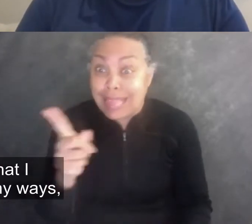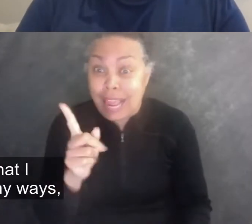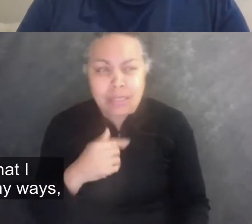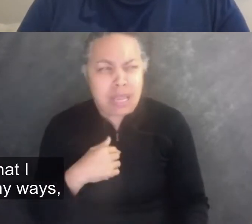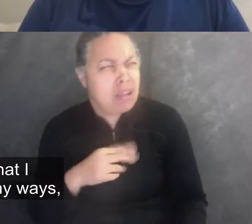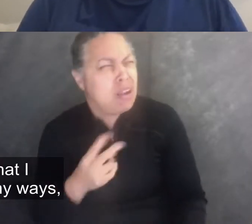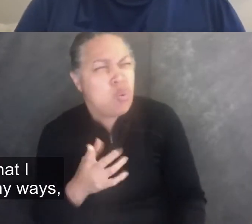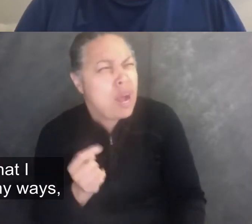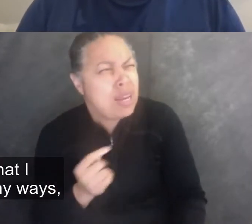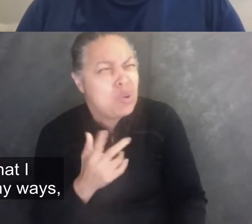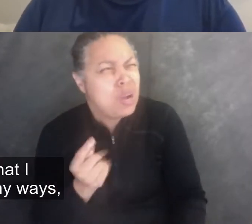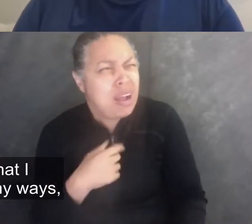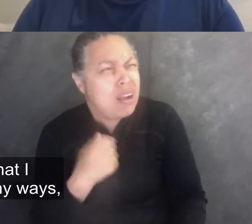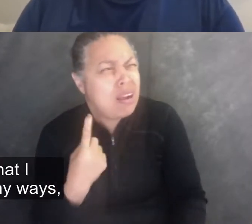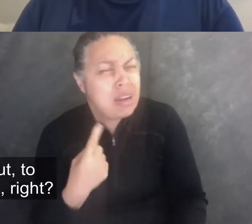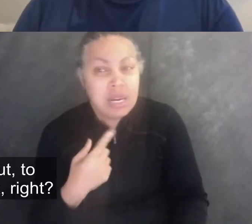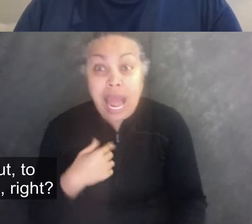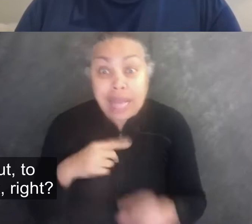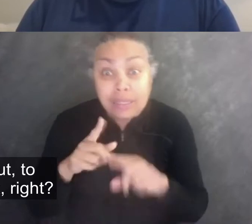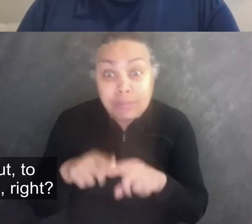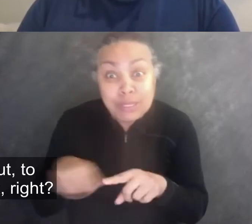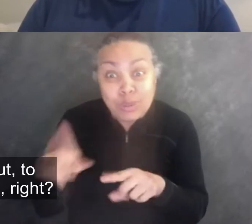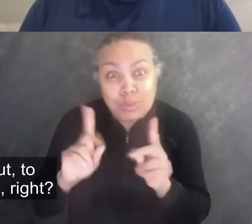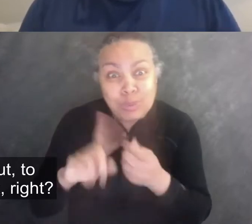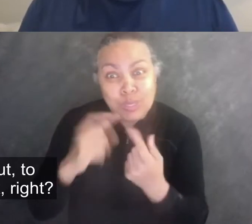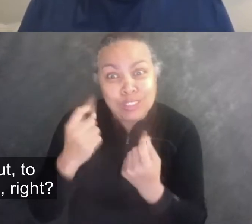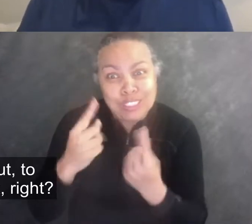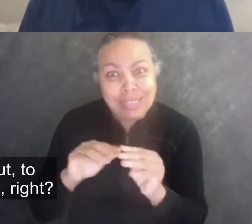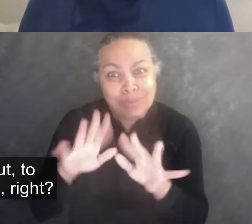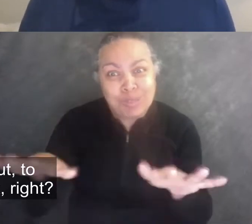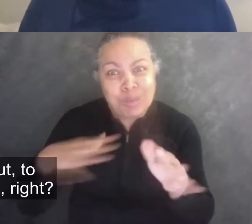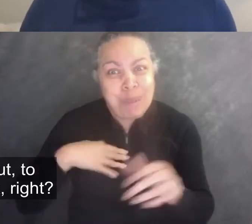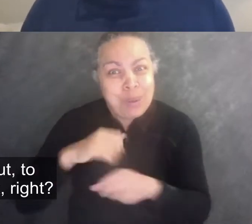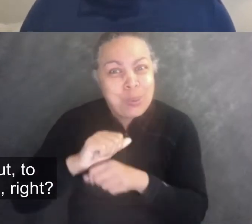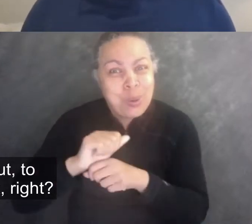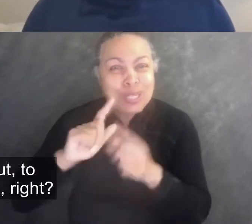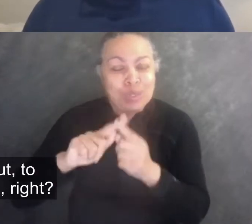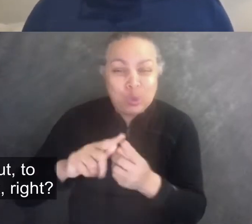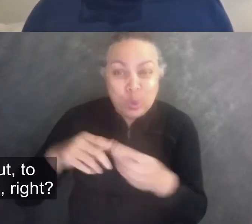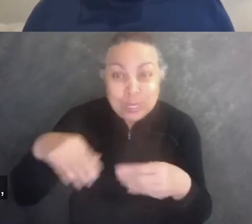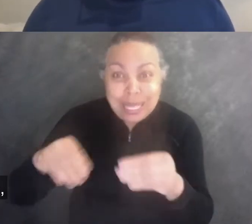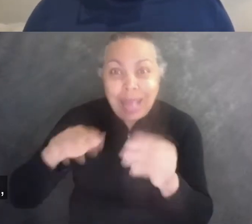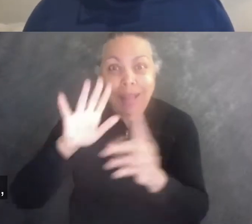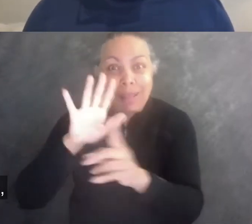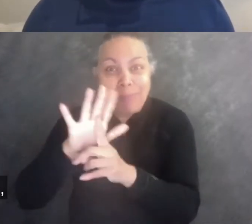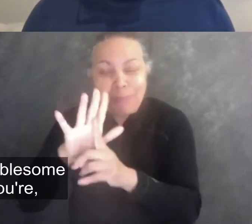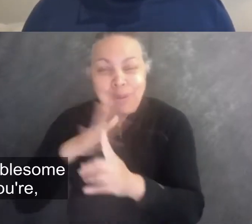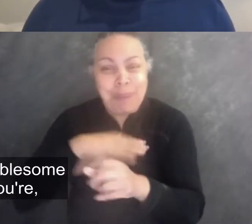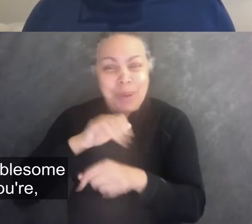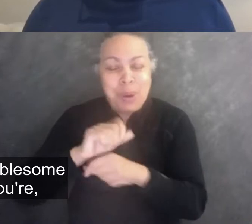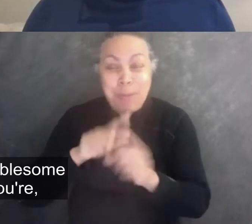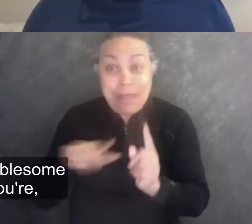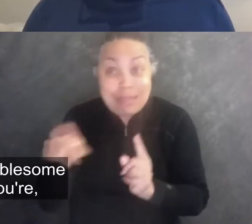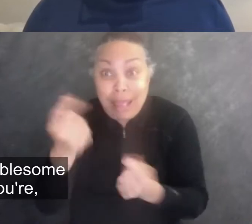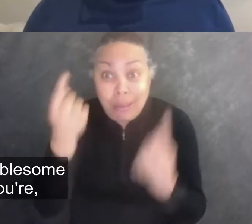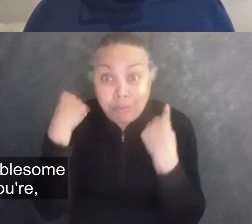depend upon in many ways to get this work out, to popularize this work, right? And so I want to ask